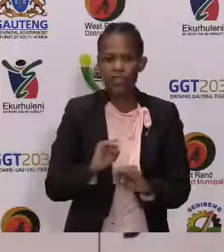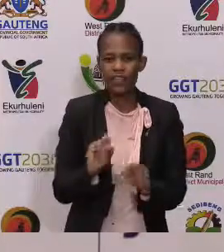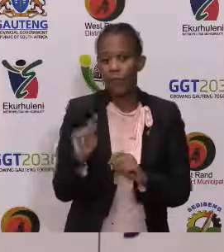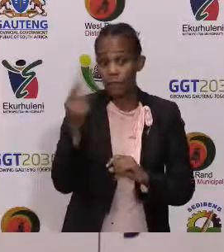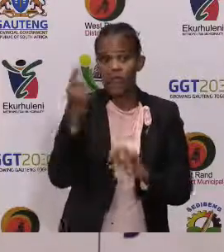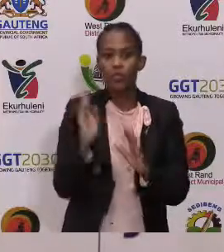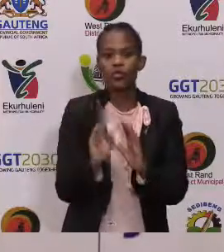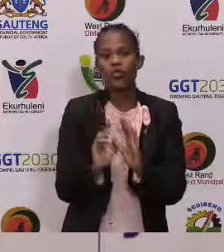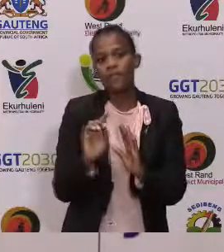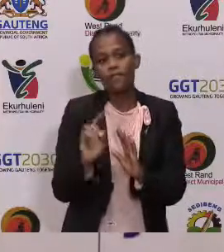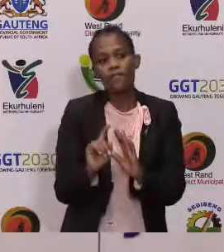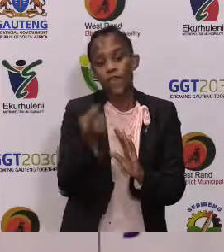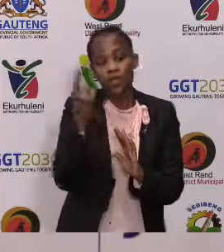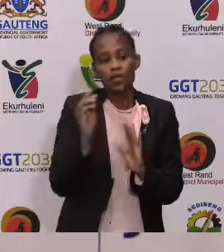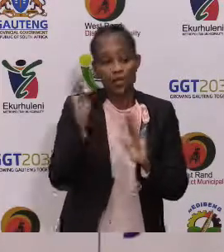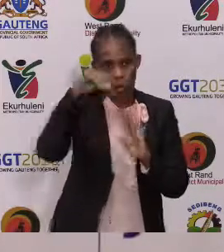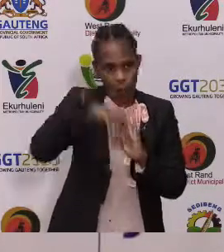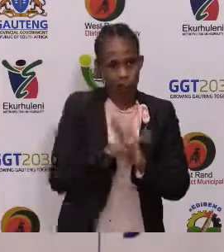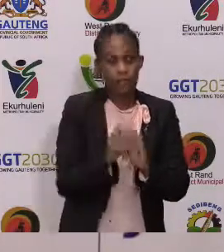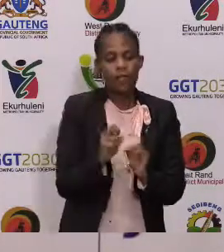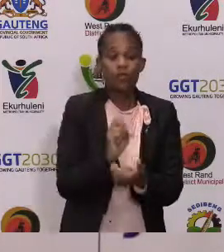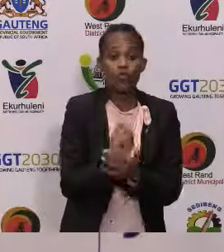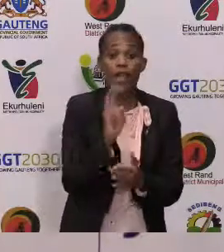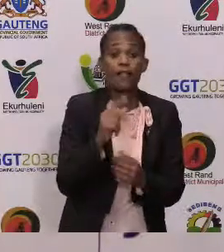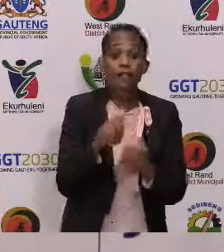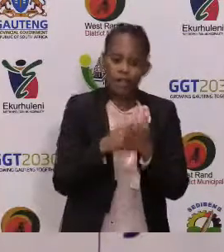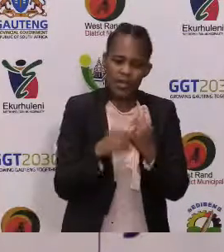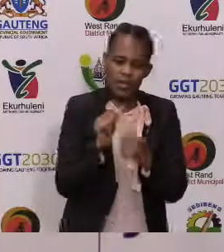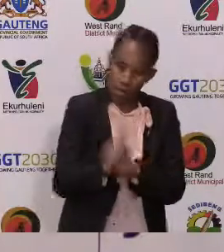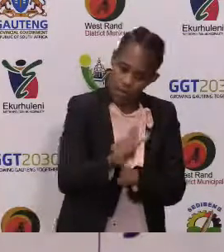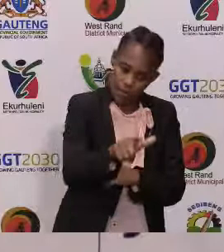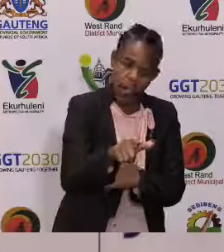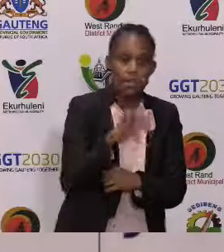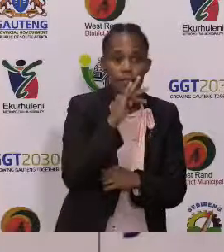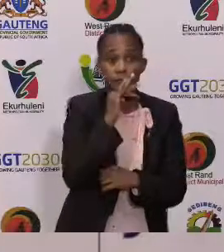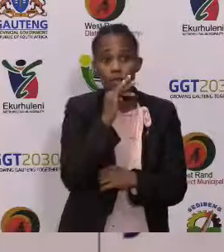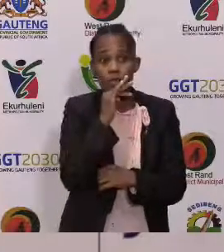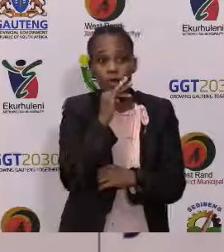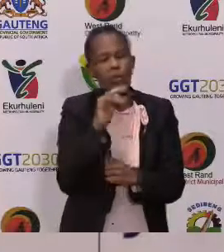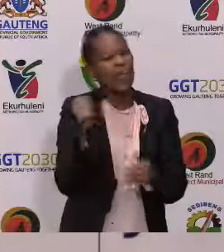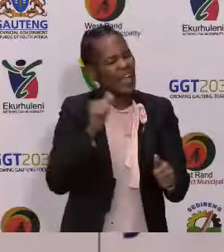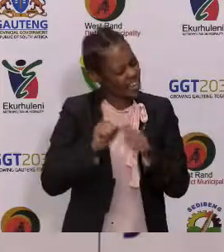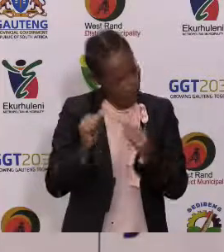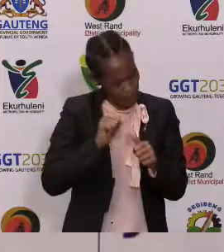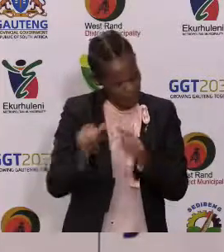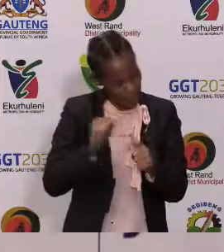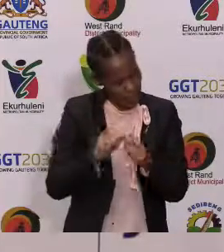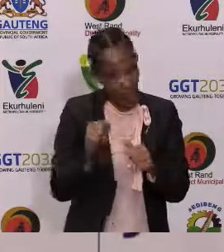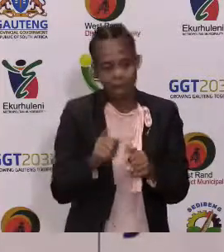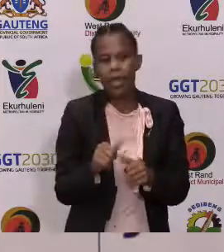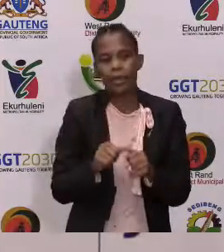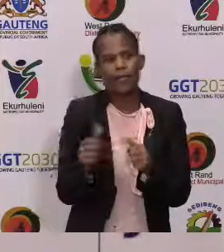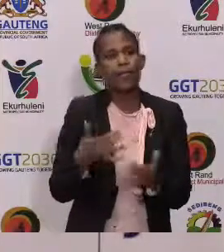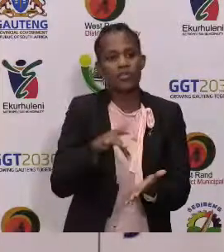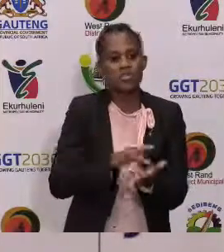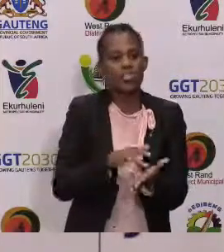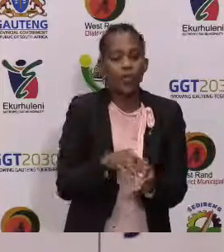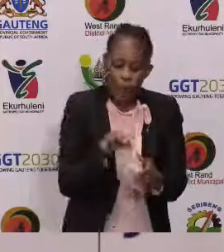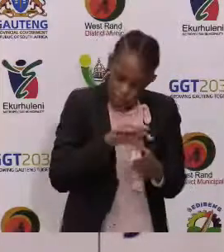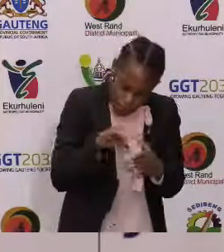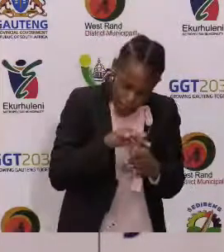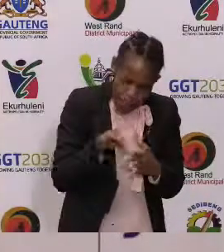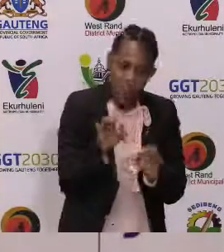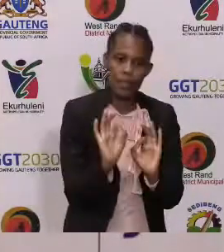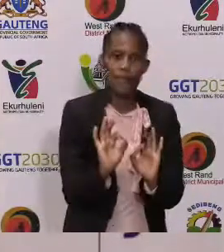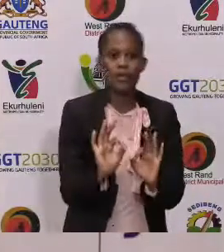were beginning to happen. 12 months later, we are much, much more better prepared. One important question with COVID